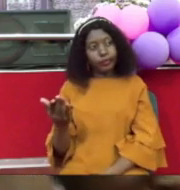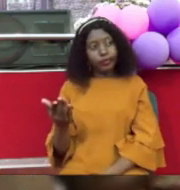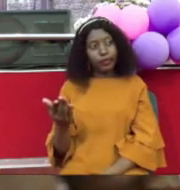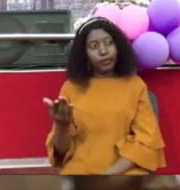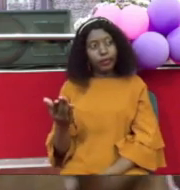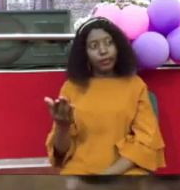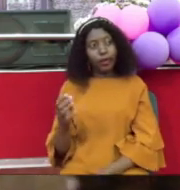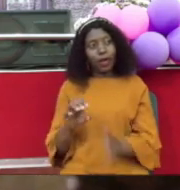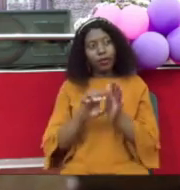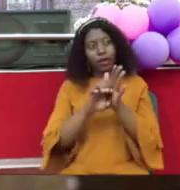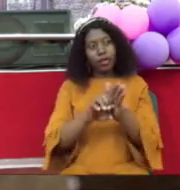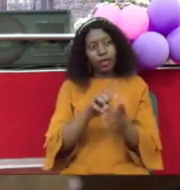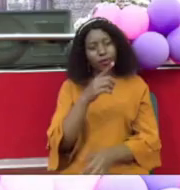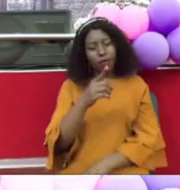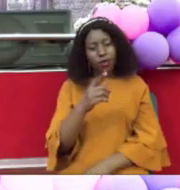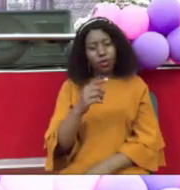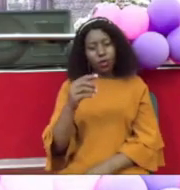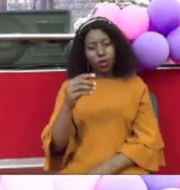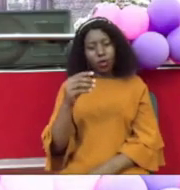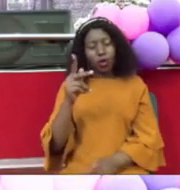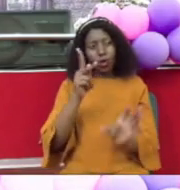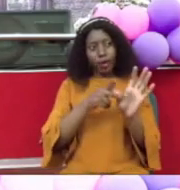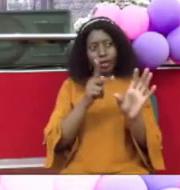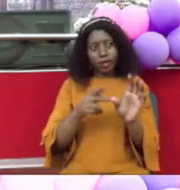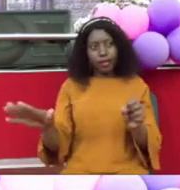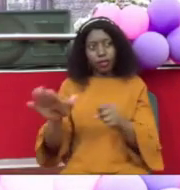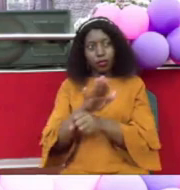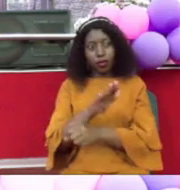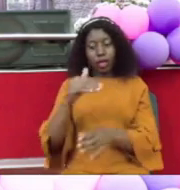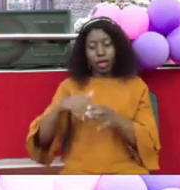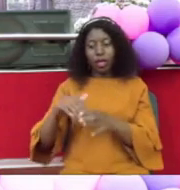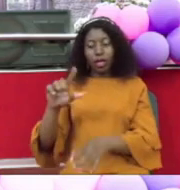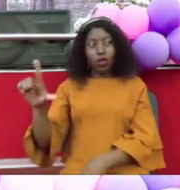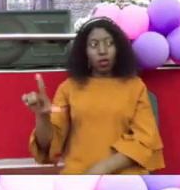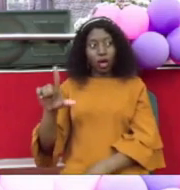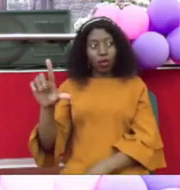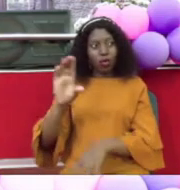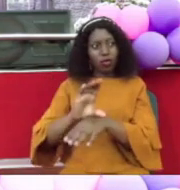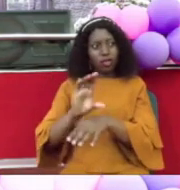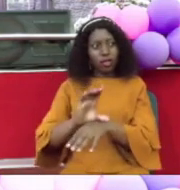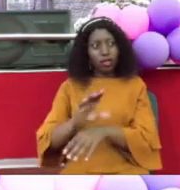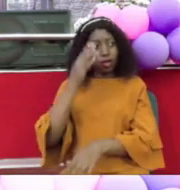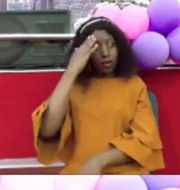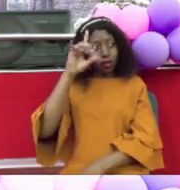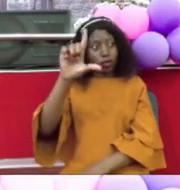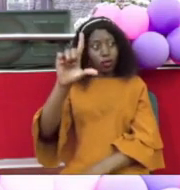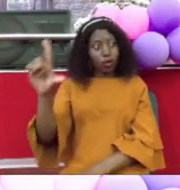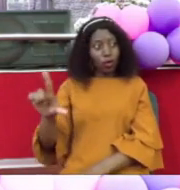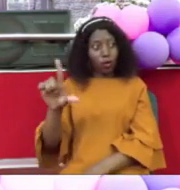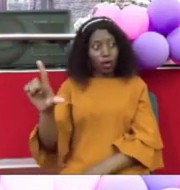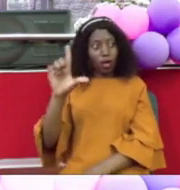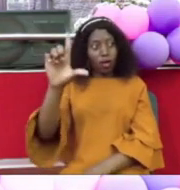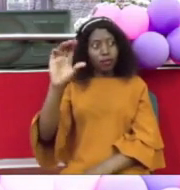example, participate fully in our local church? Je, unahusika vipasavyo katika kanisa